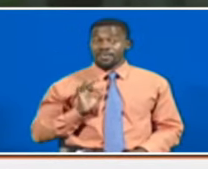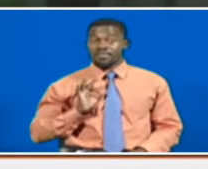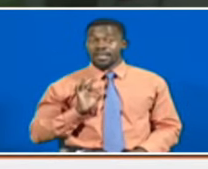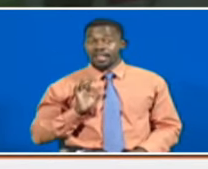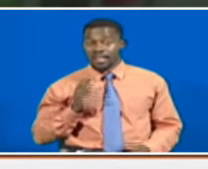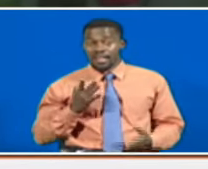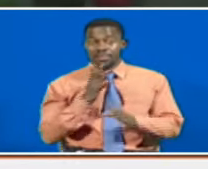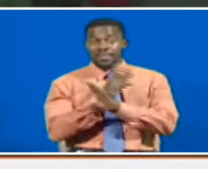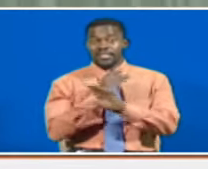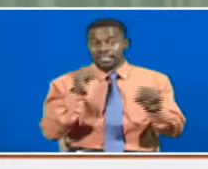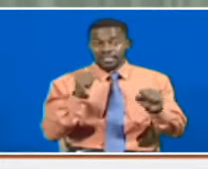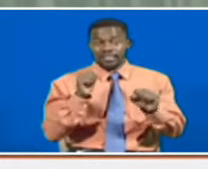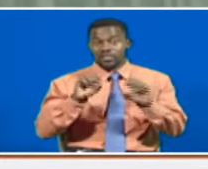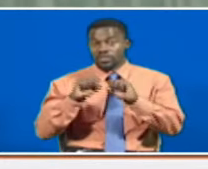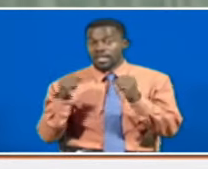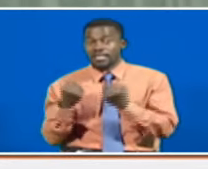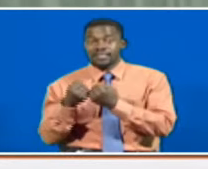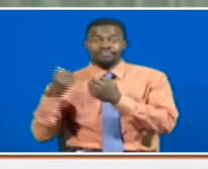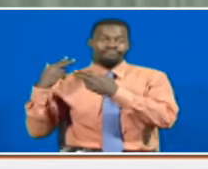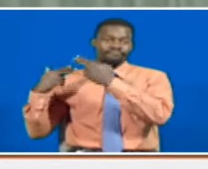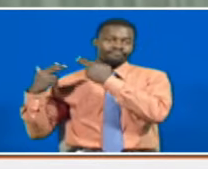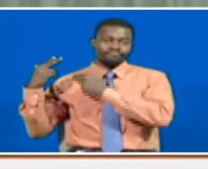the society's history.